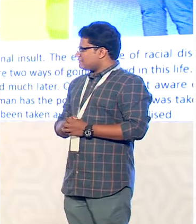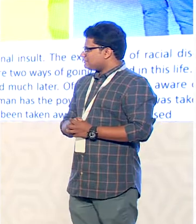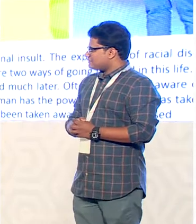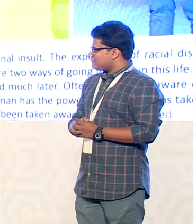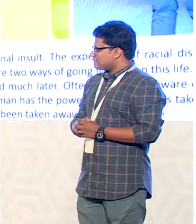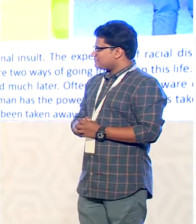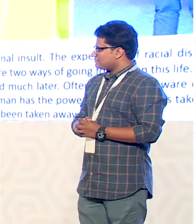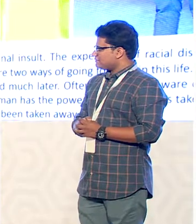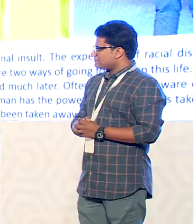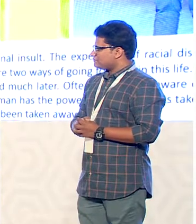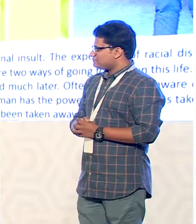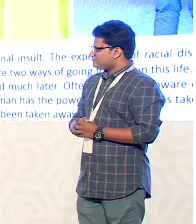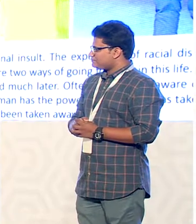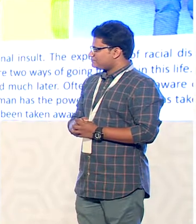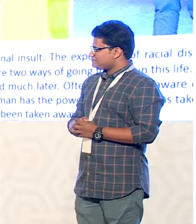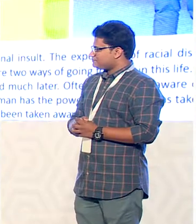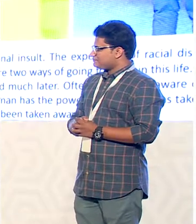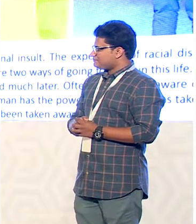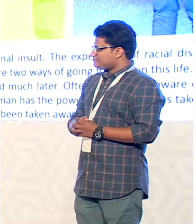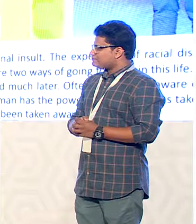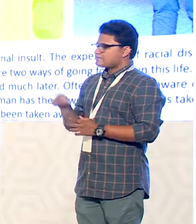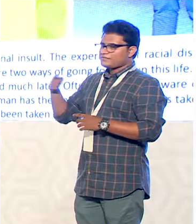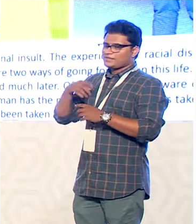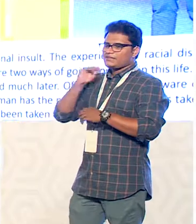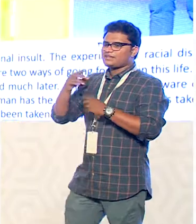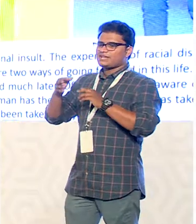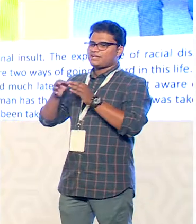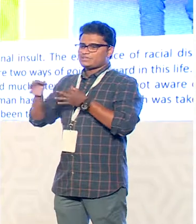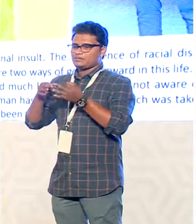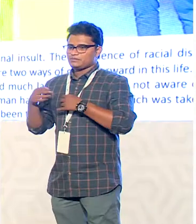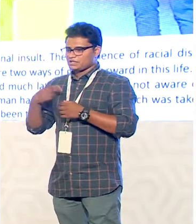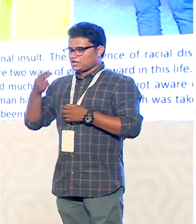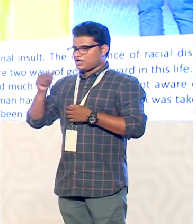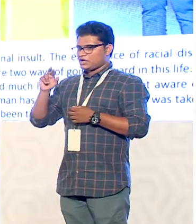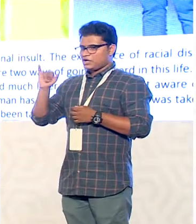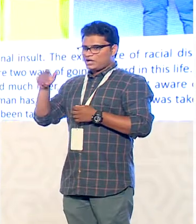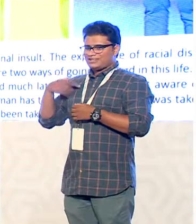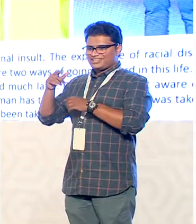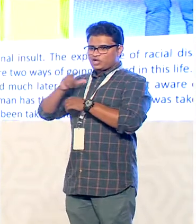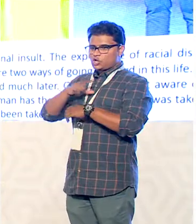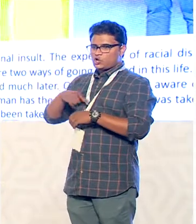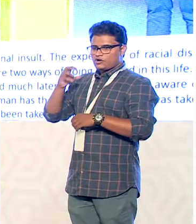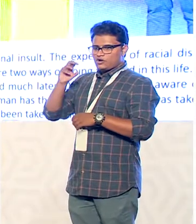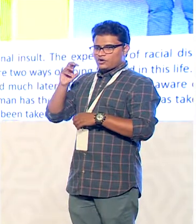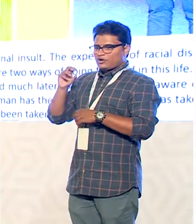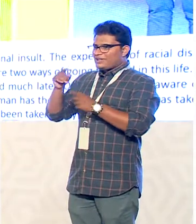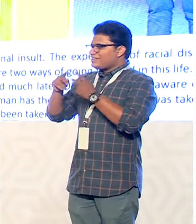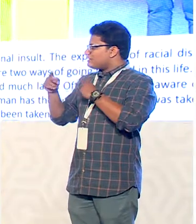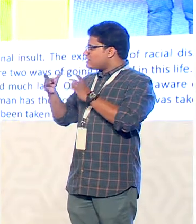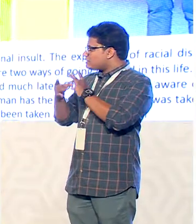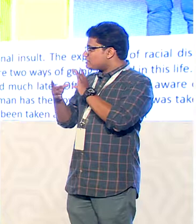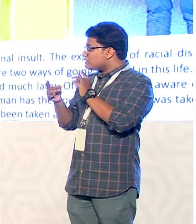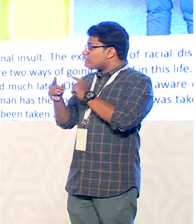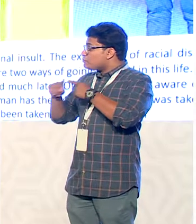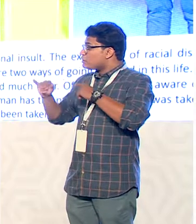ka naam. Because hari here is not only the Lord incarnate, which is the case in this story,